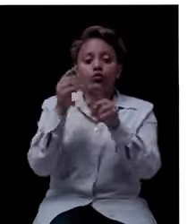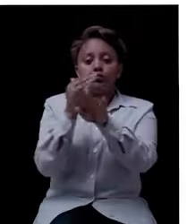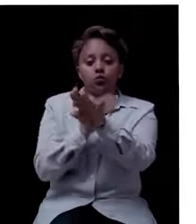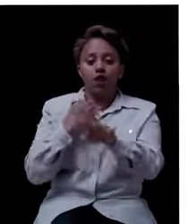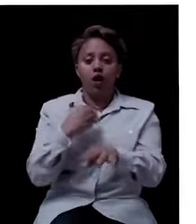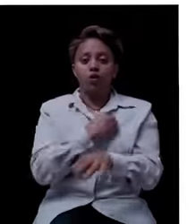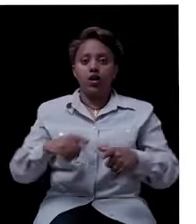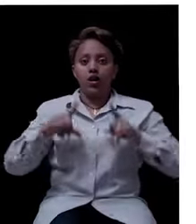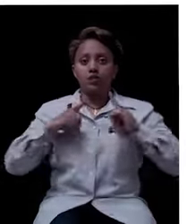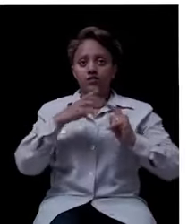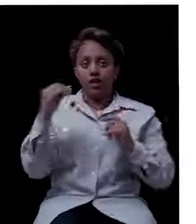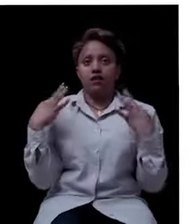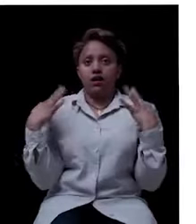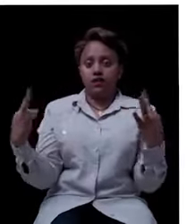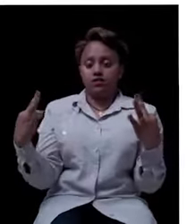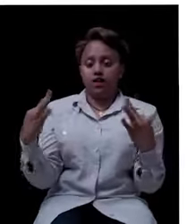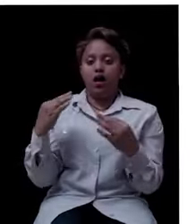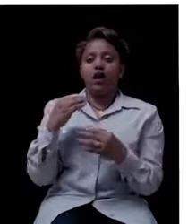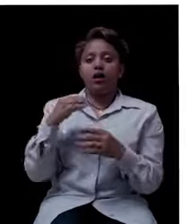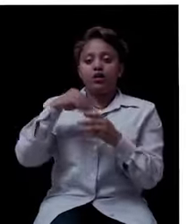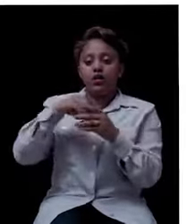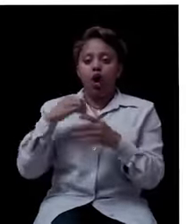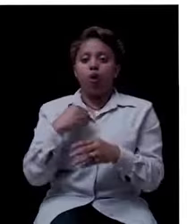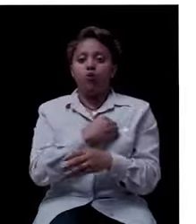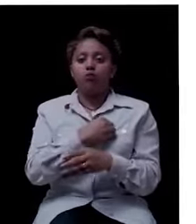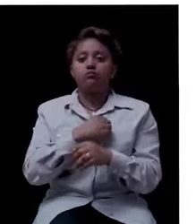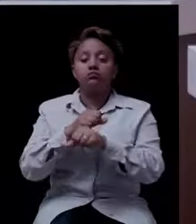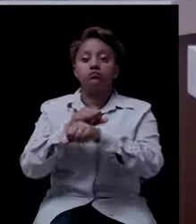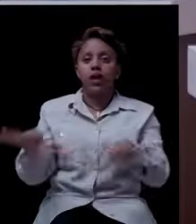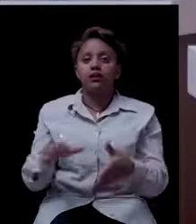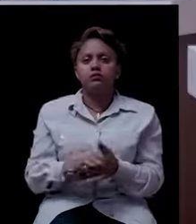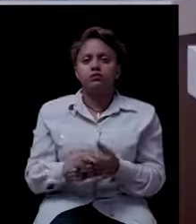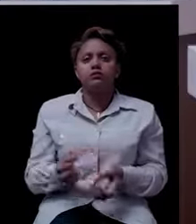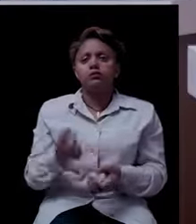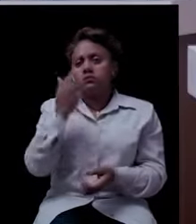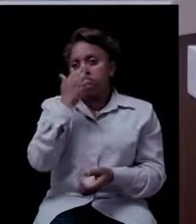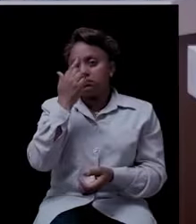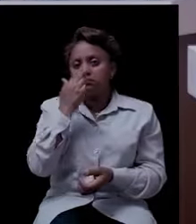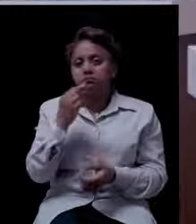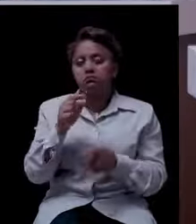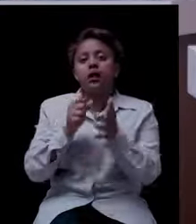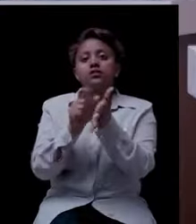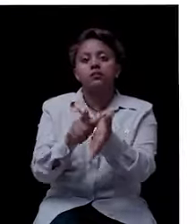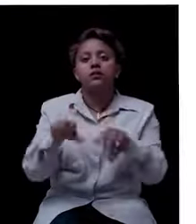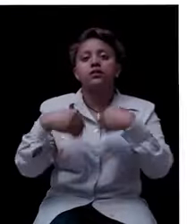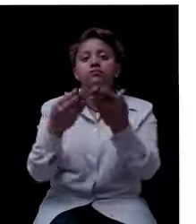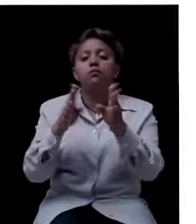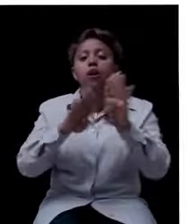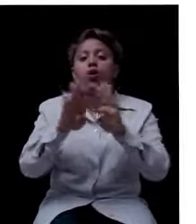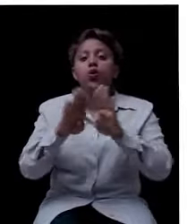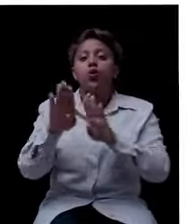and improve our lives and our health in our planet. The most common examples that can be given